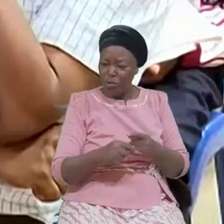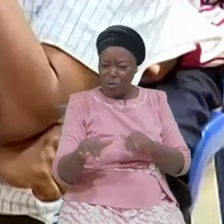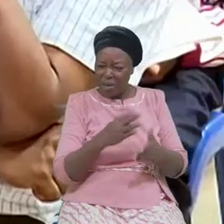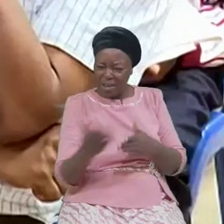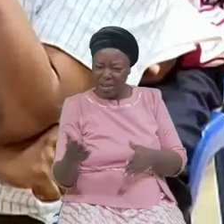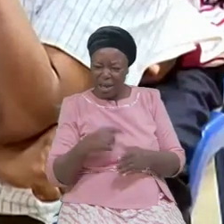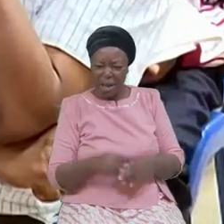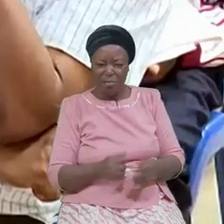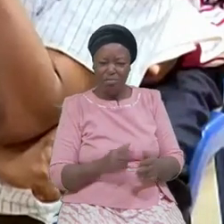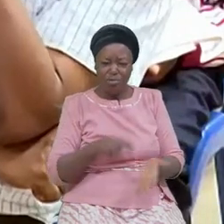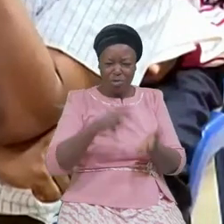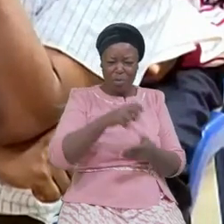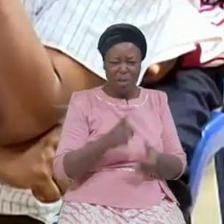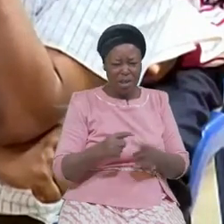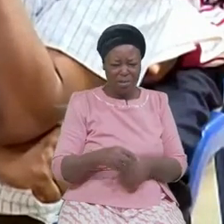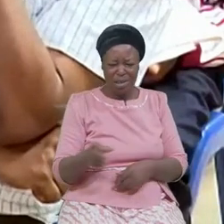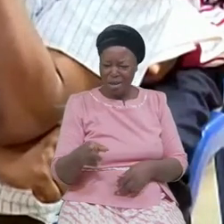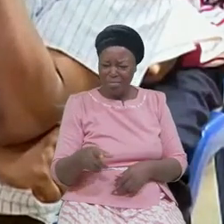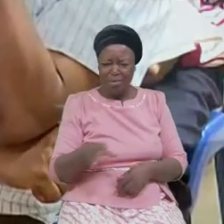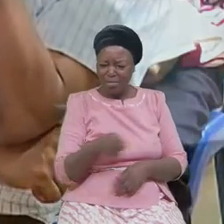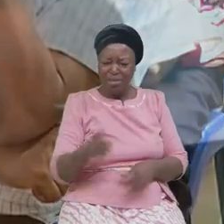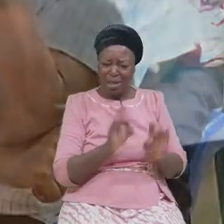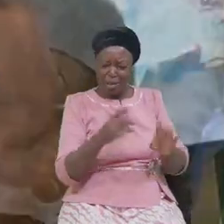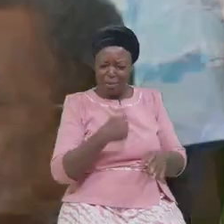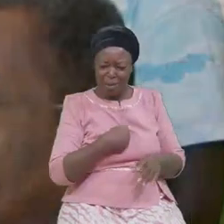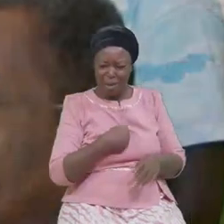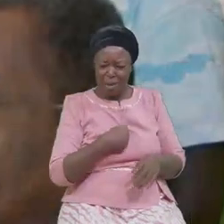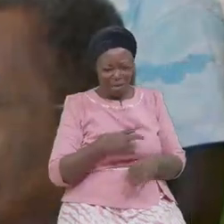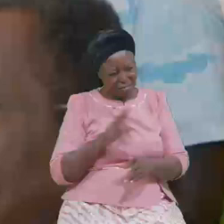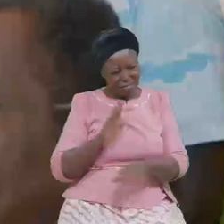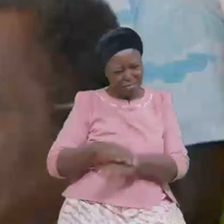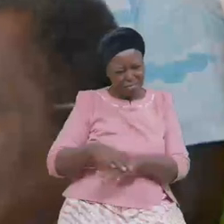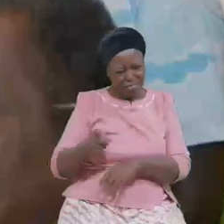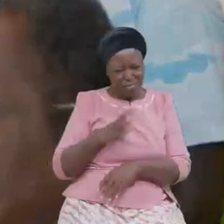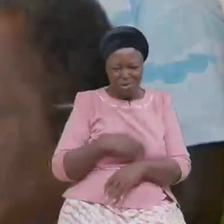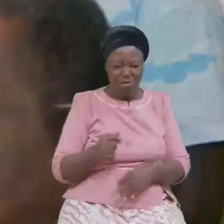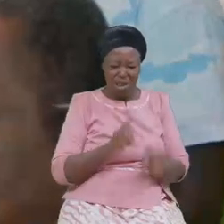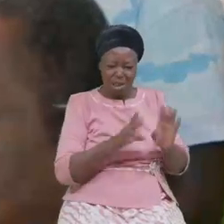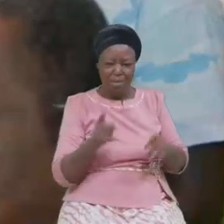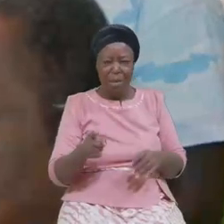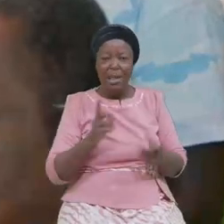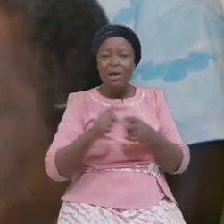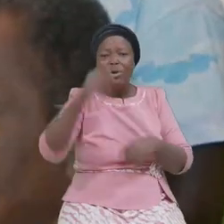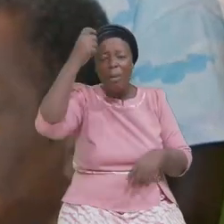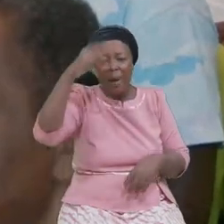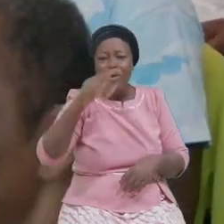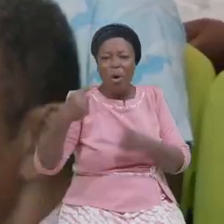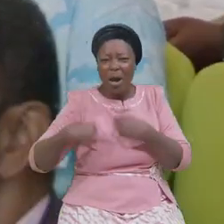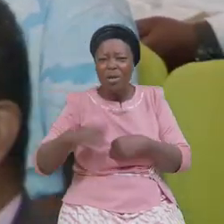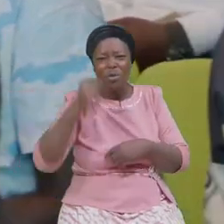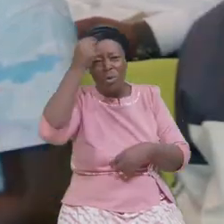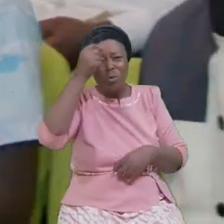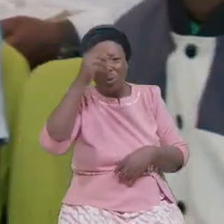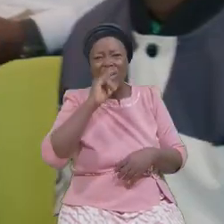run, be careful, they hate me. And your mind, your heart, your thoughts is